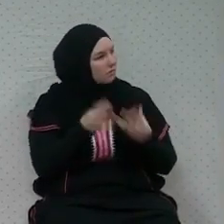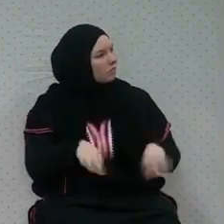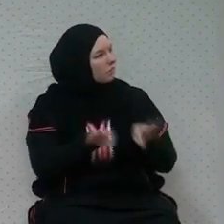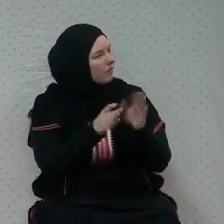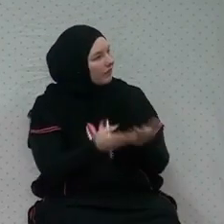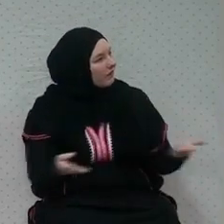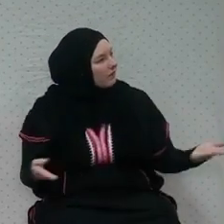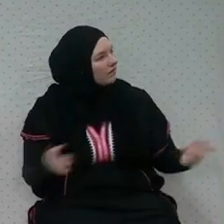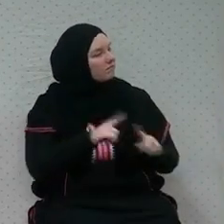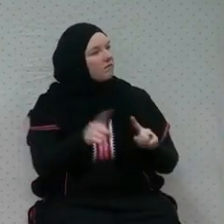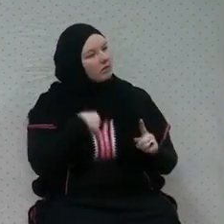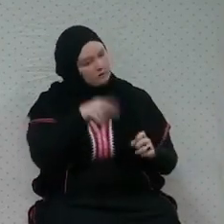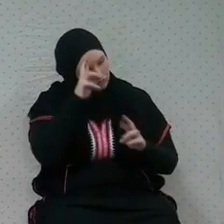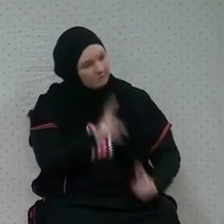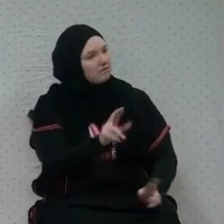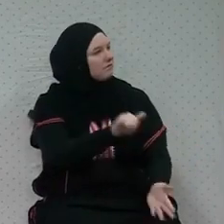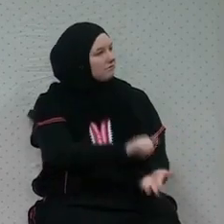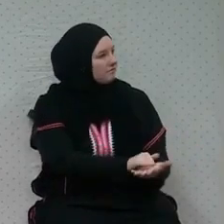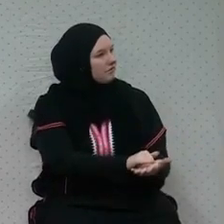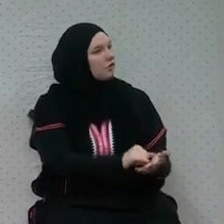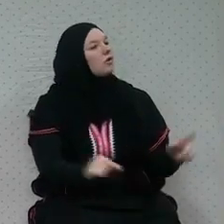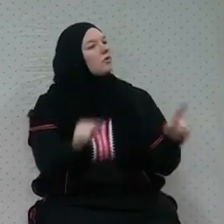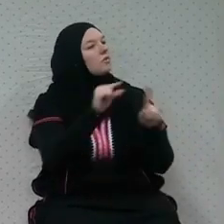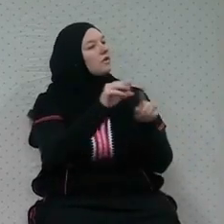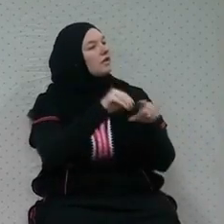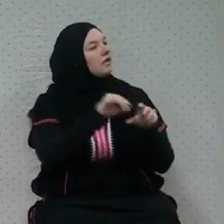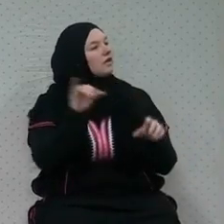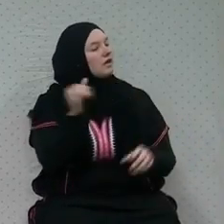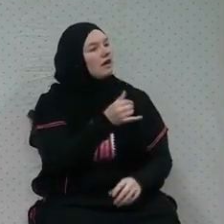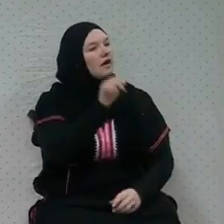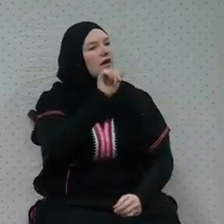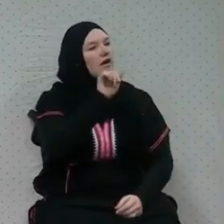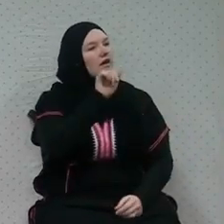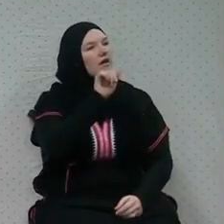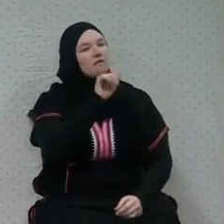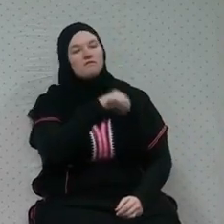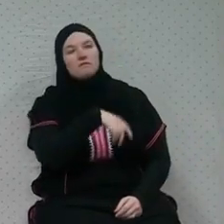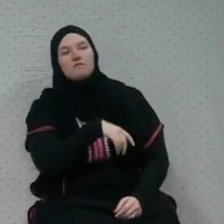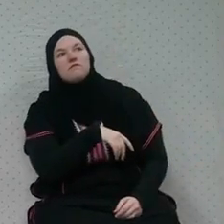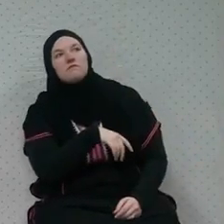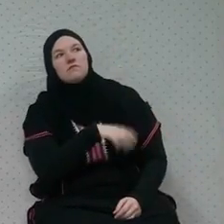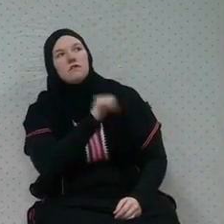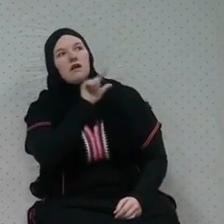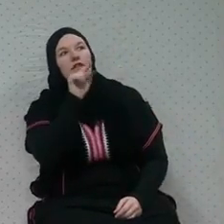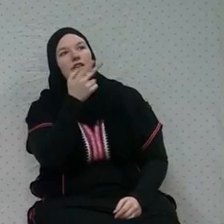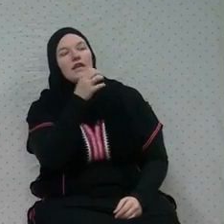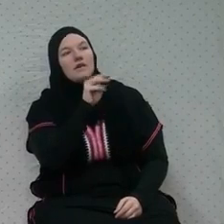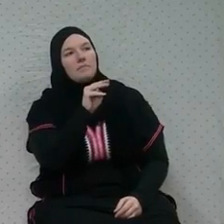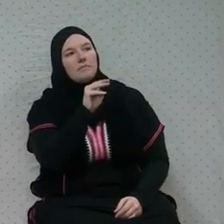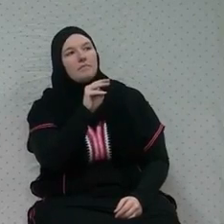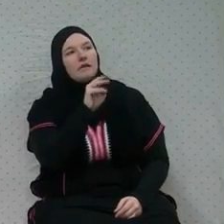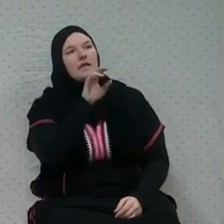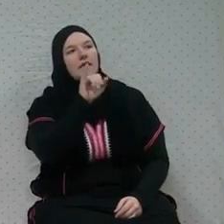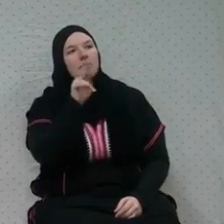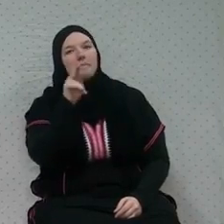eyes. And the word in Arabic is ta'zim hurumatillah, that you show enough